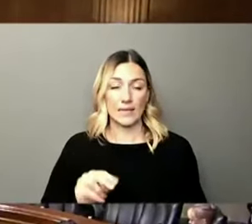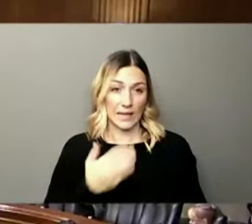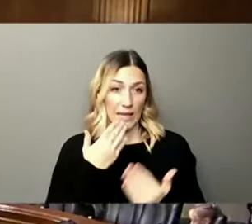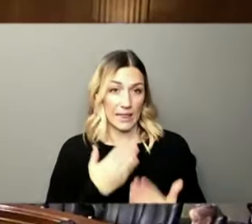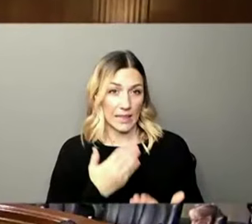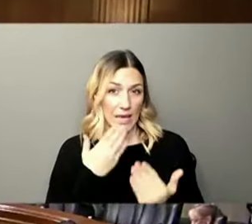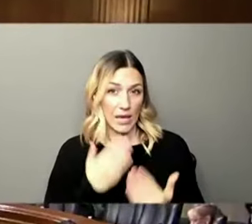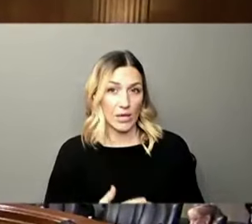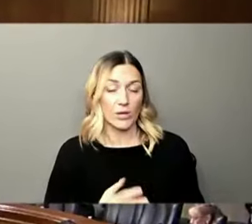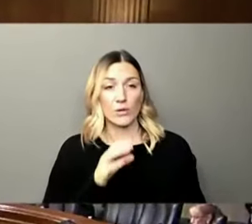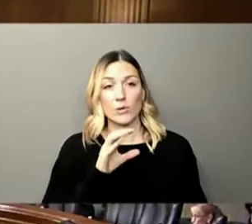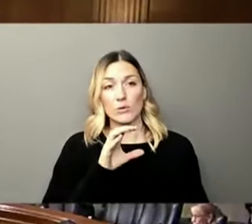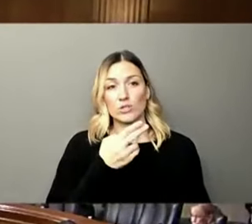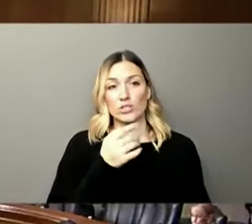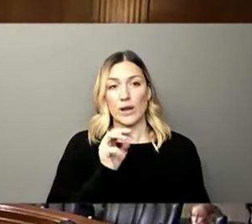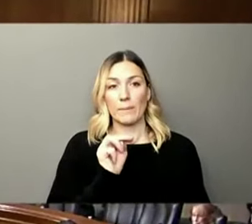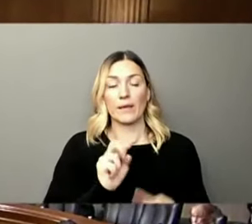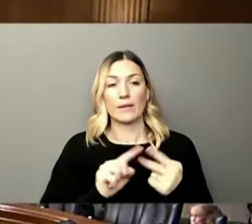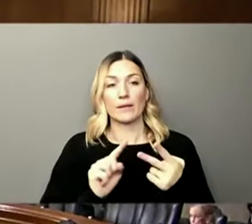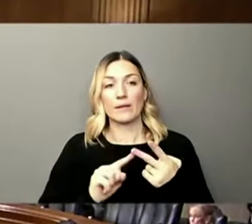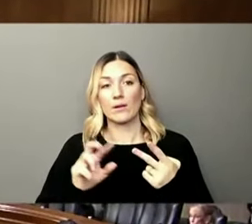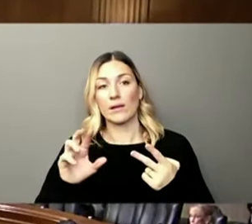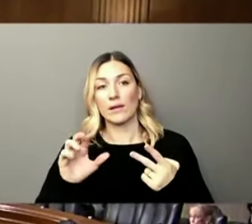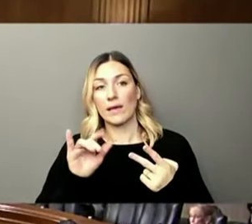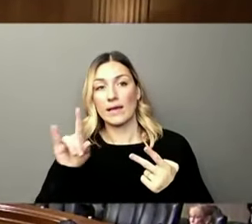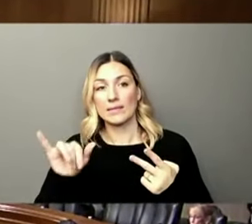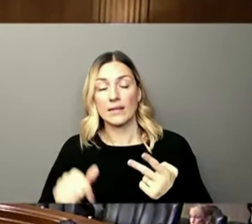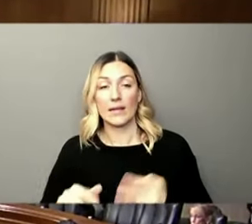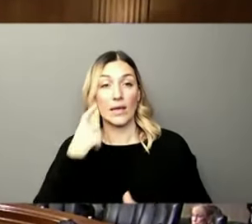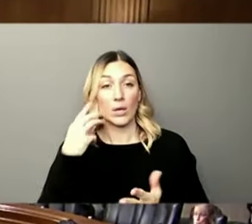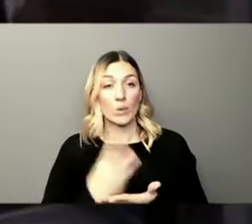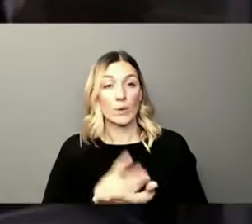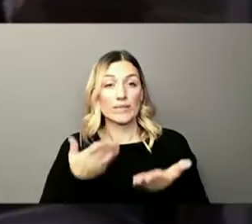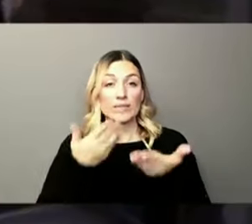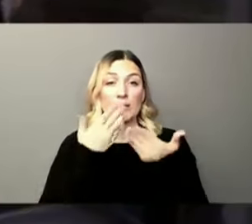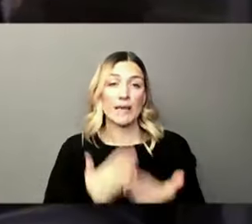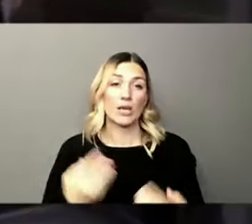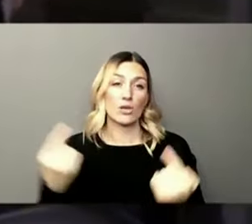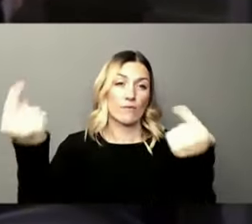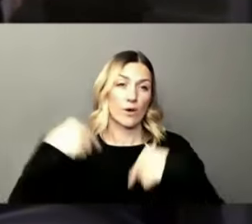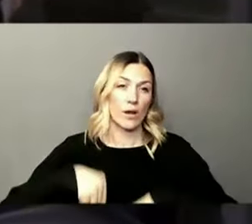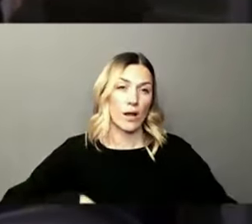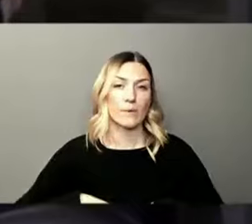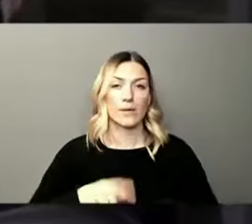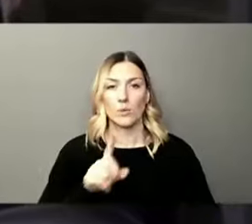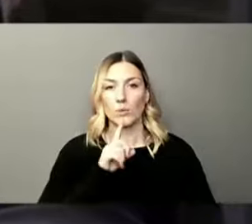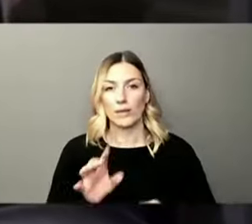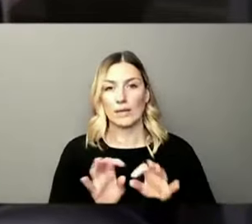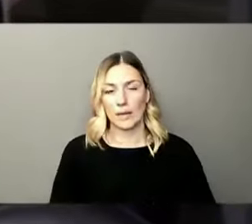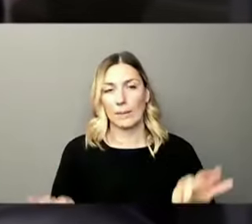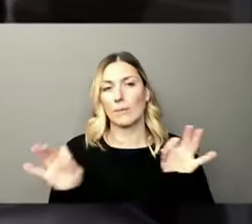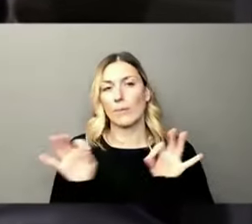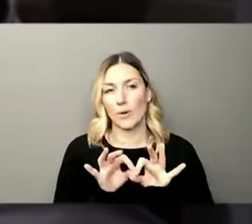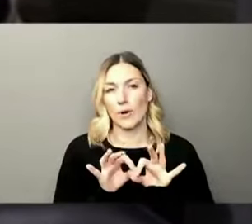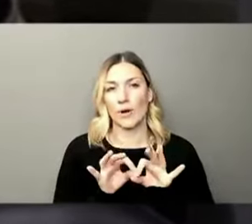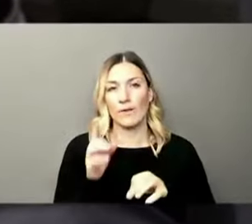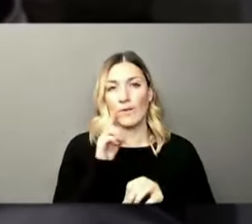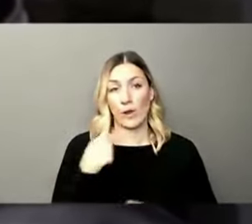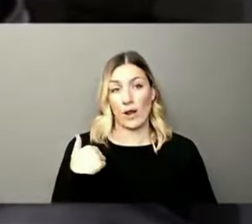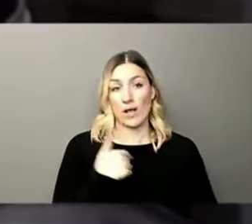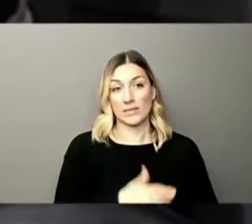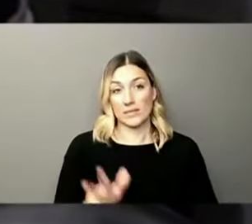Member Cassidy, for this hearing. To the witnesses, thank you for being here today because this is really, really important for us to hear